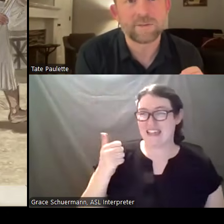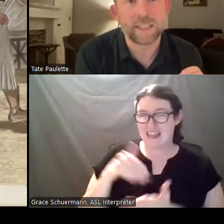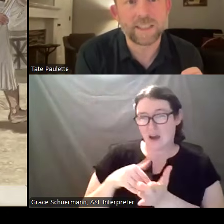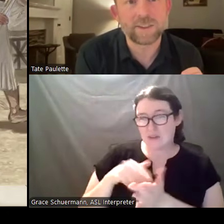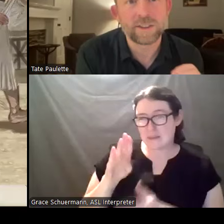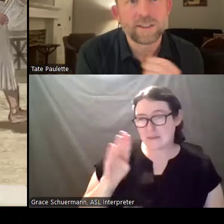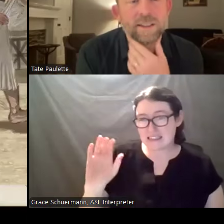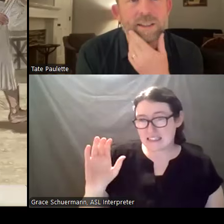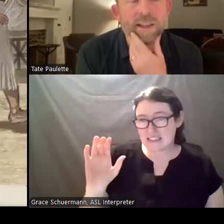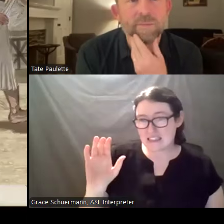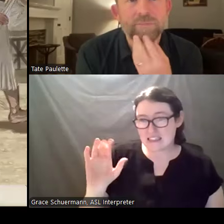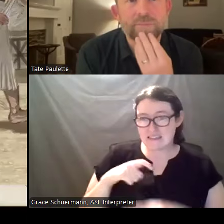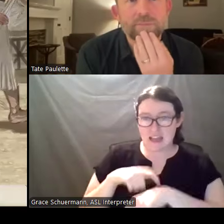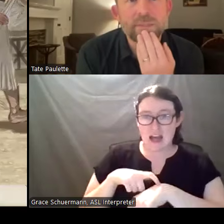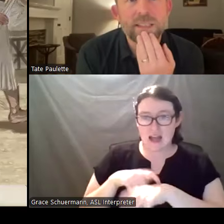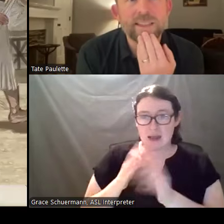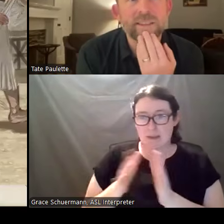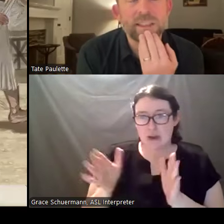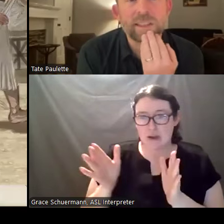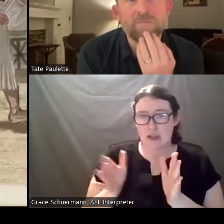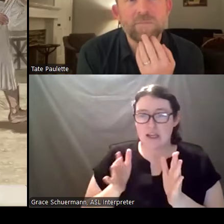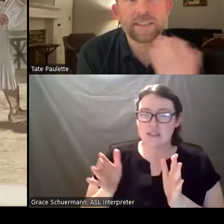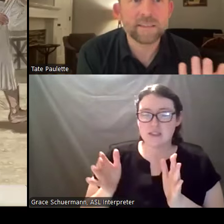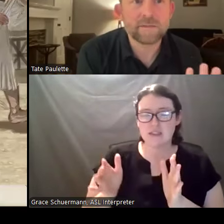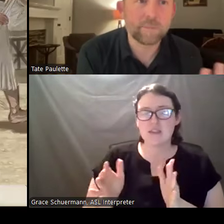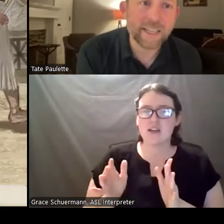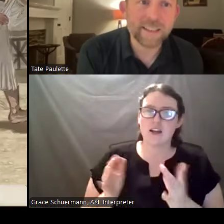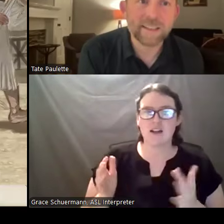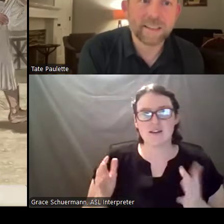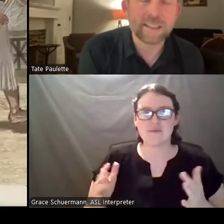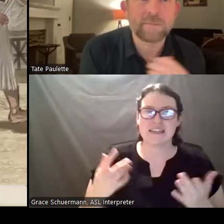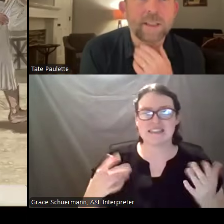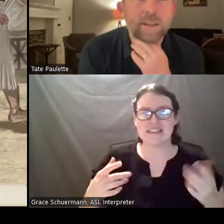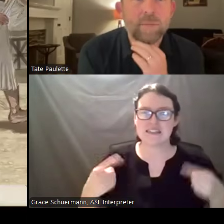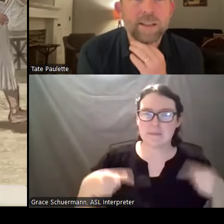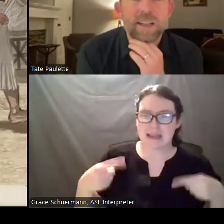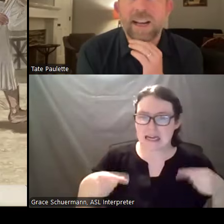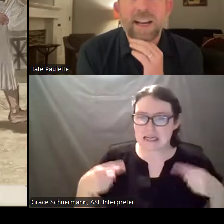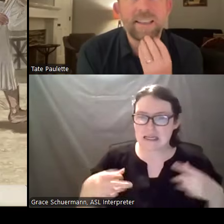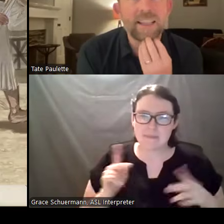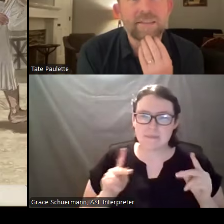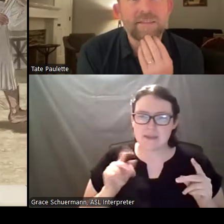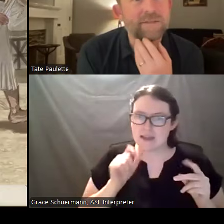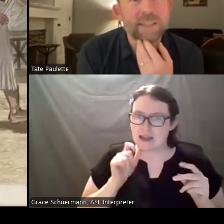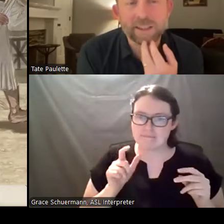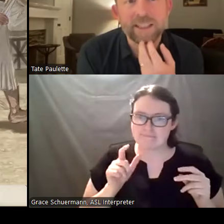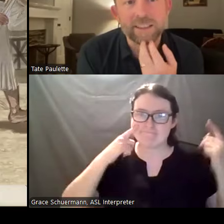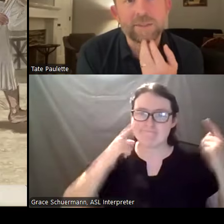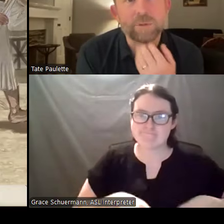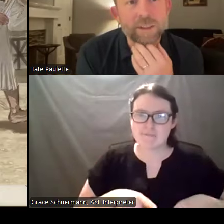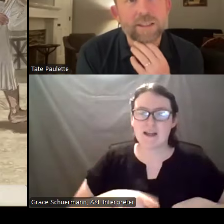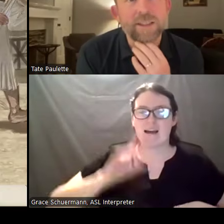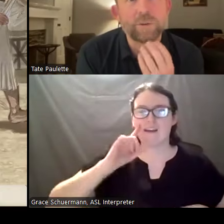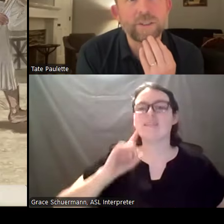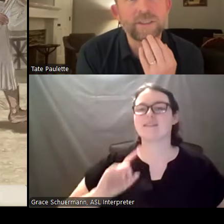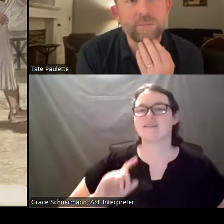BC range. Um, it's debated, but I think it's very likely that when